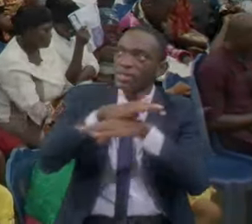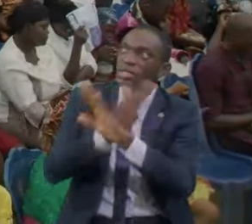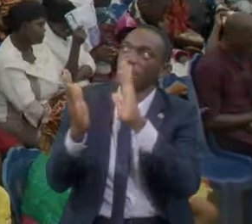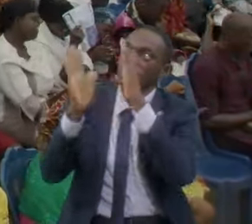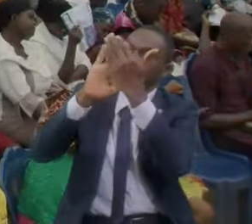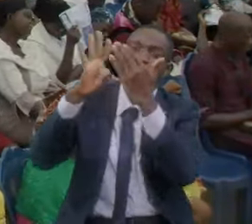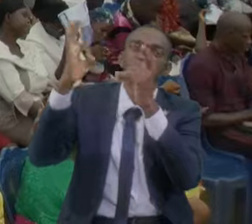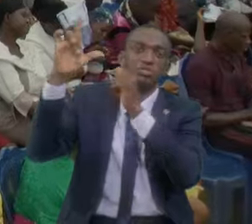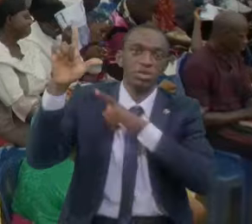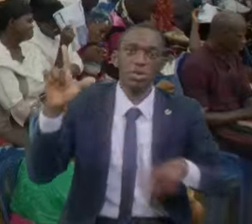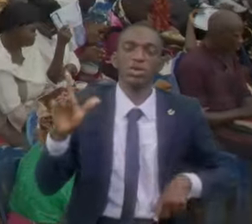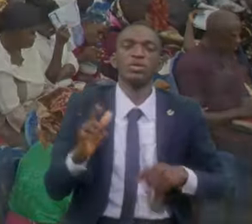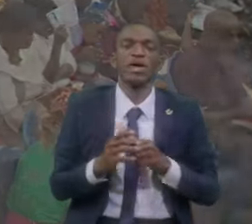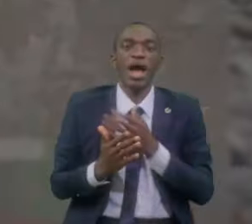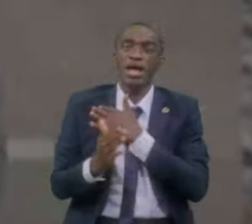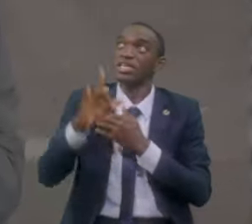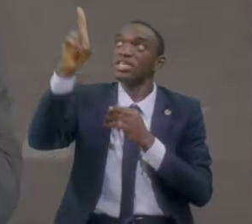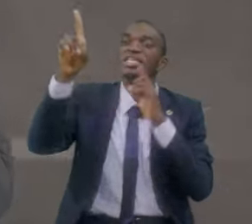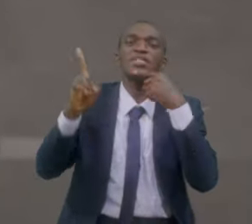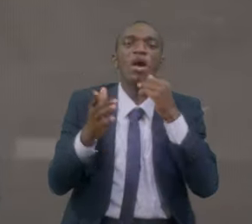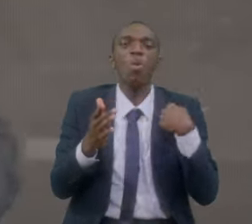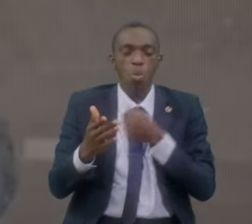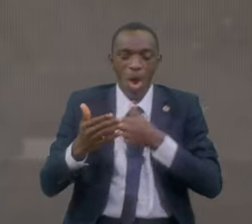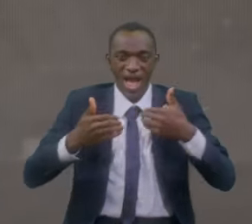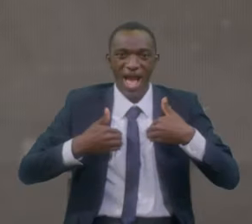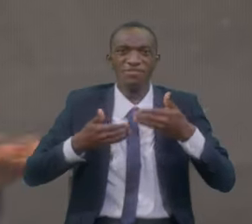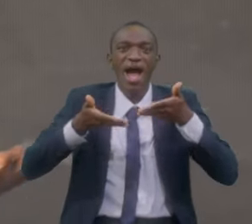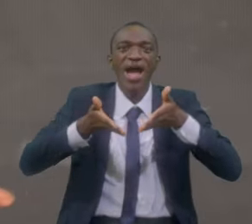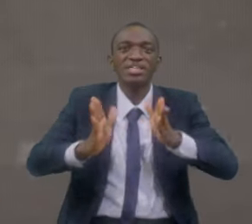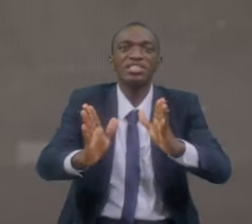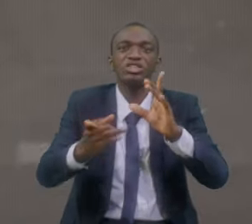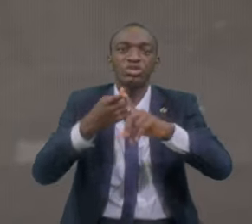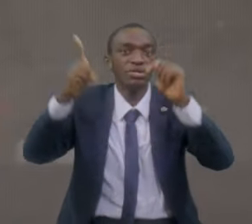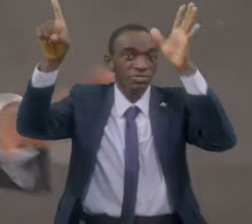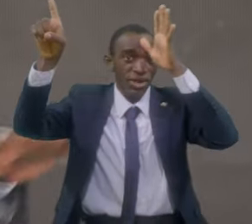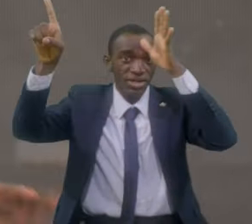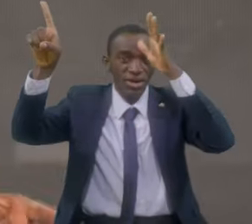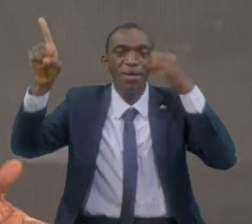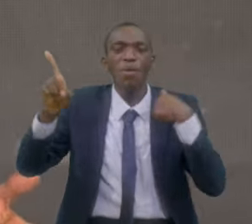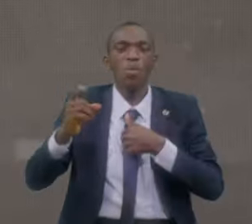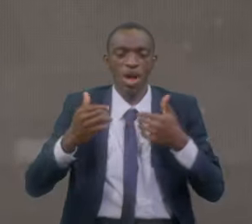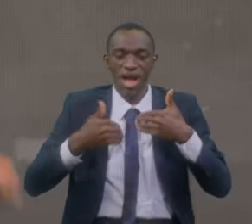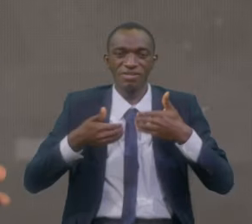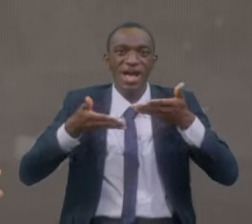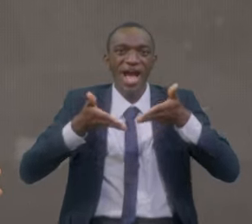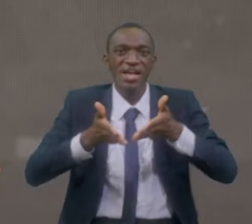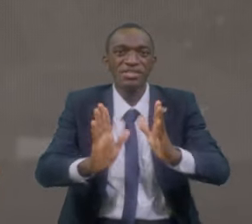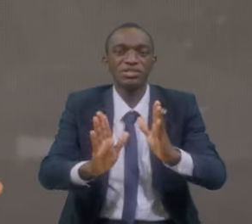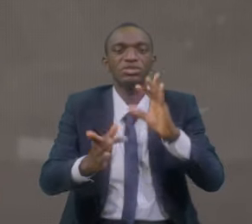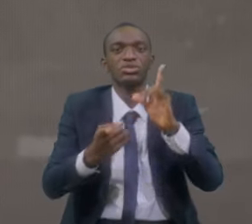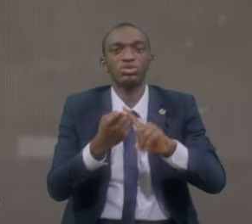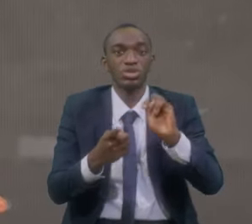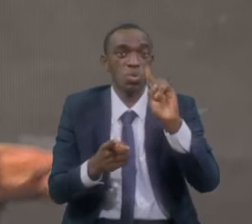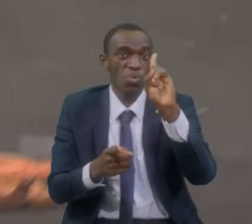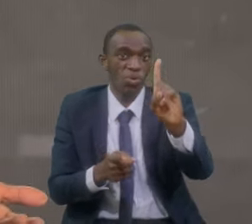Lord. And it says we have access unto the Father. We have access unto the one